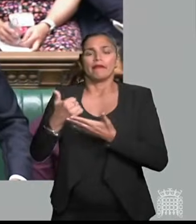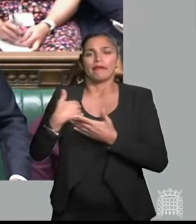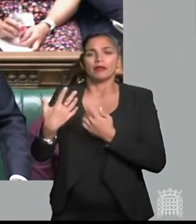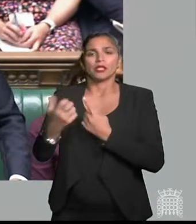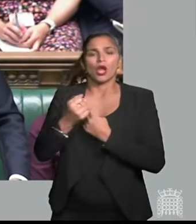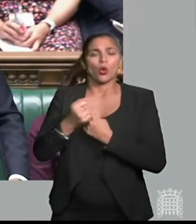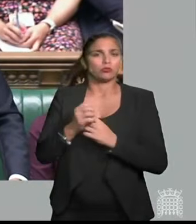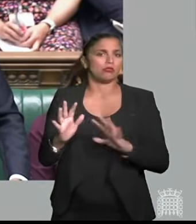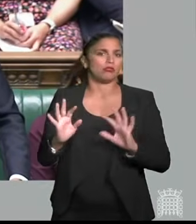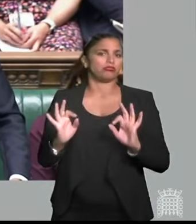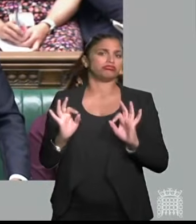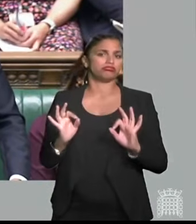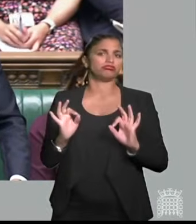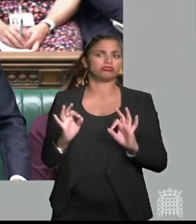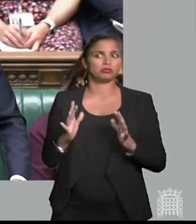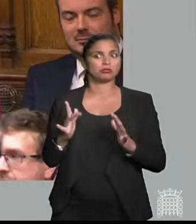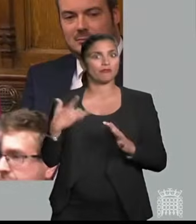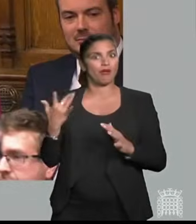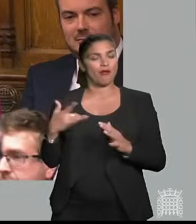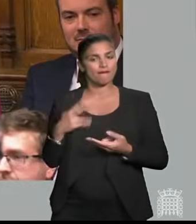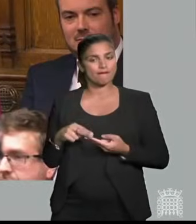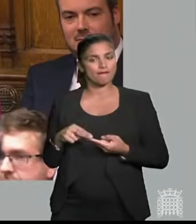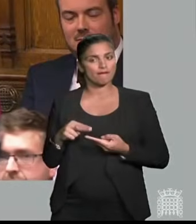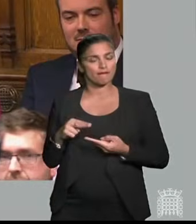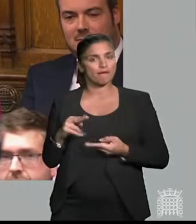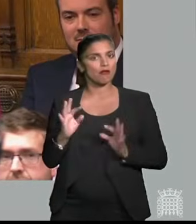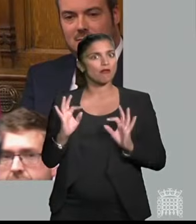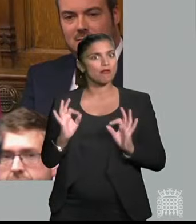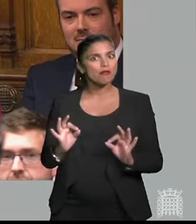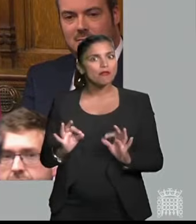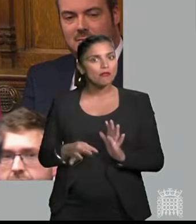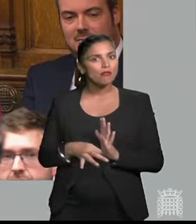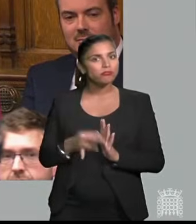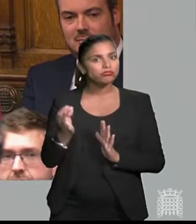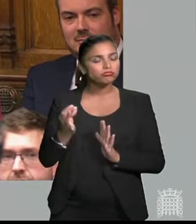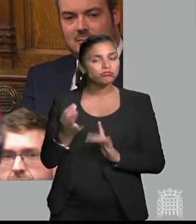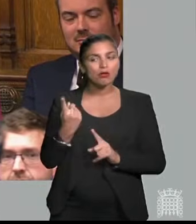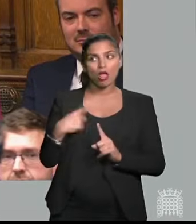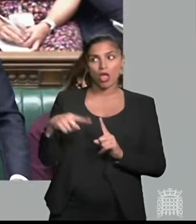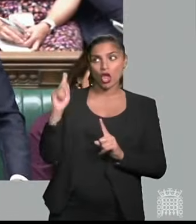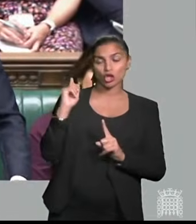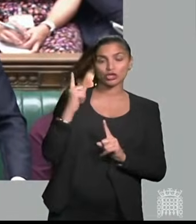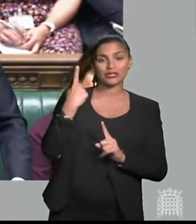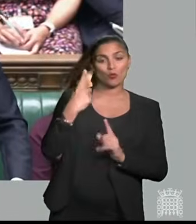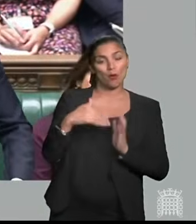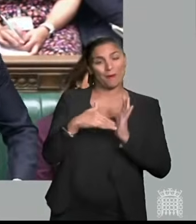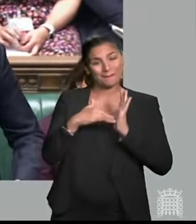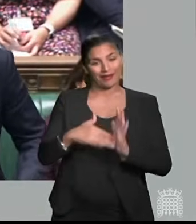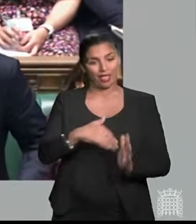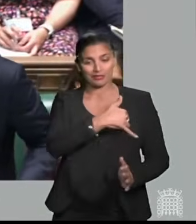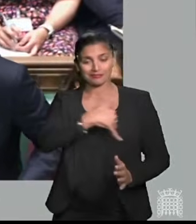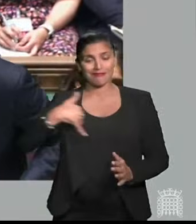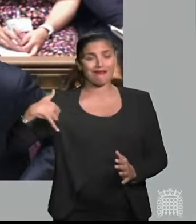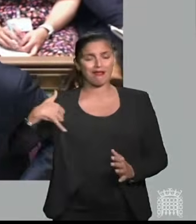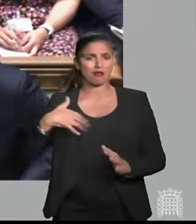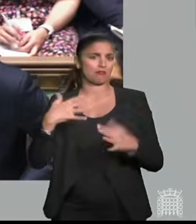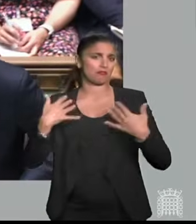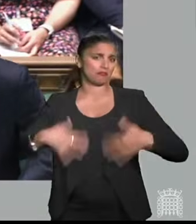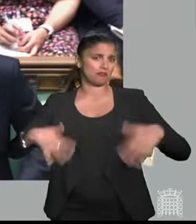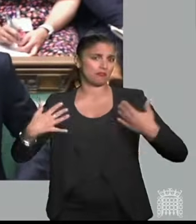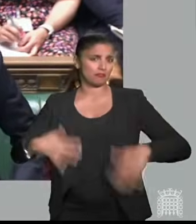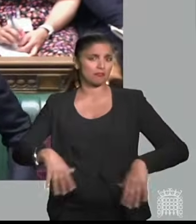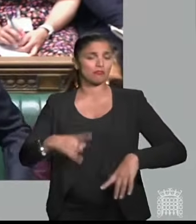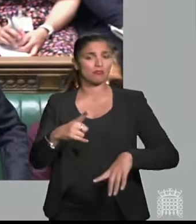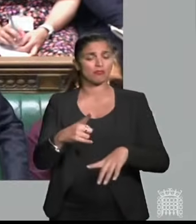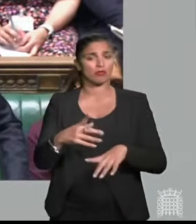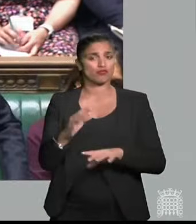detection, survival rates for breast cancer are now increasing, and last year more than 1 million scans were carried out, preventing an estimated 1,300